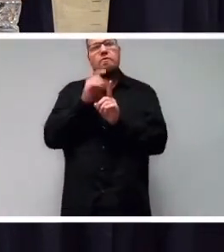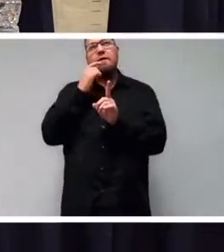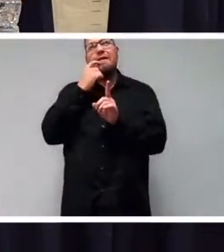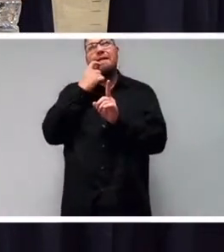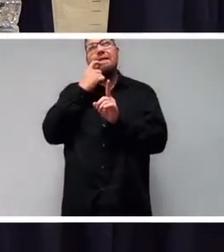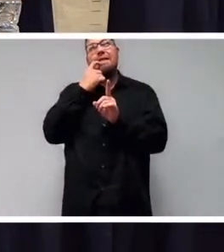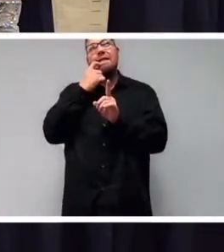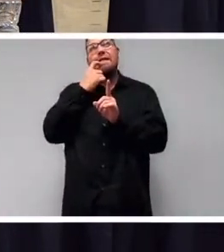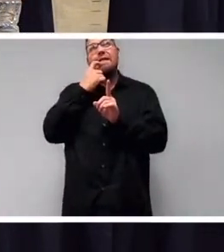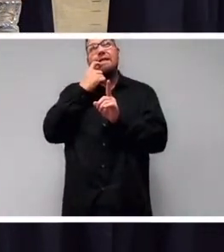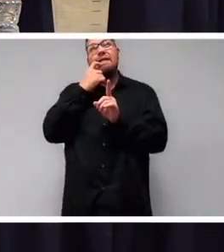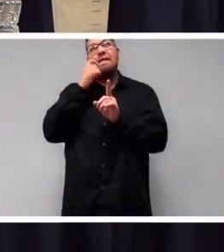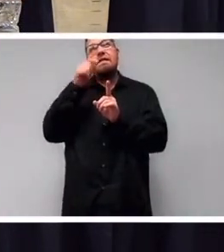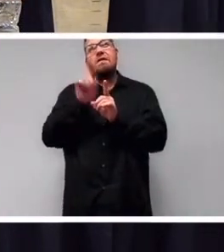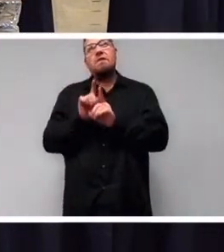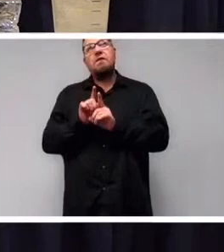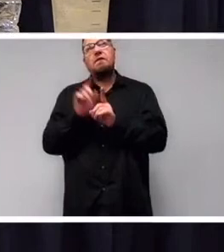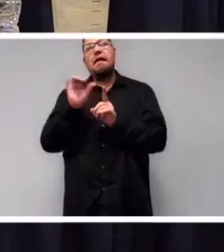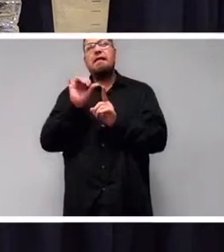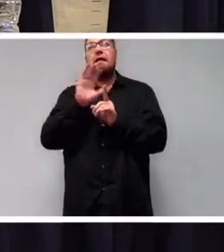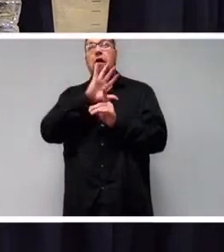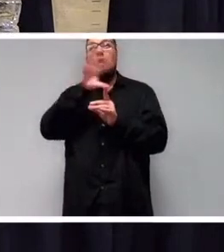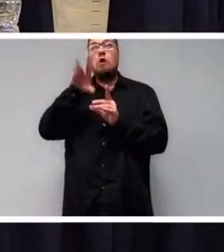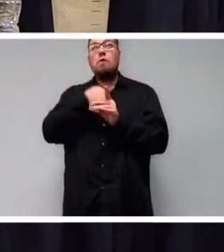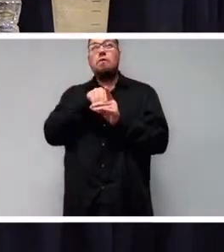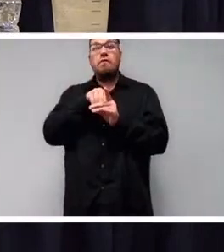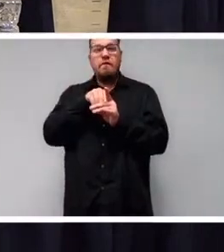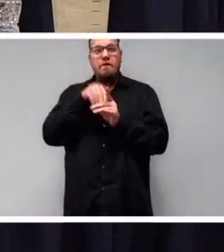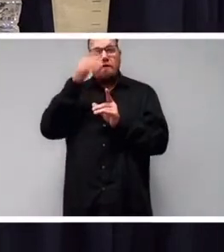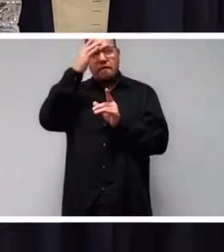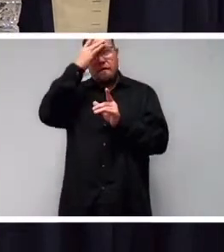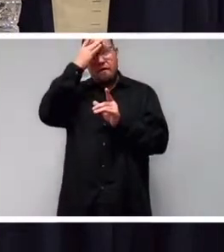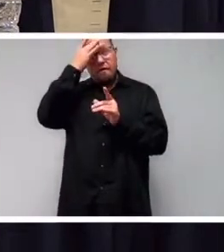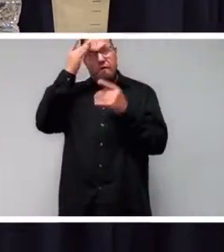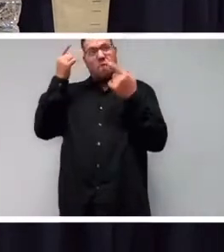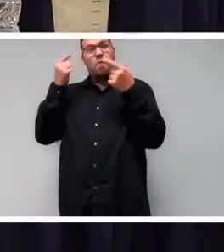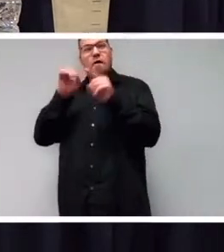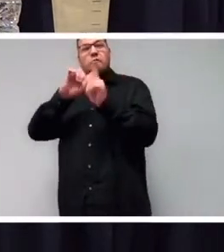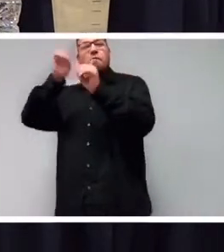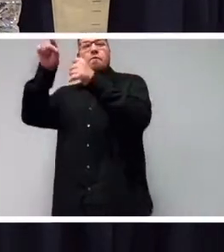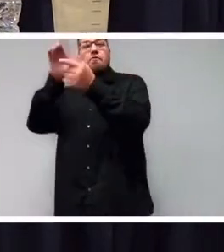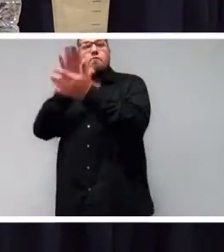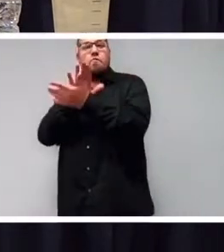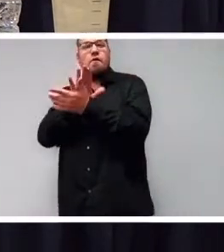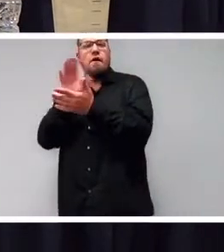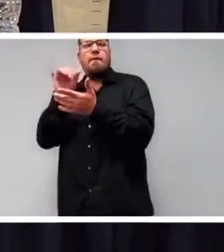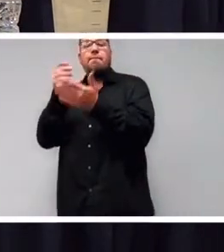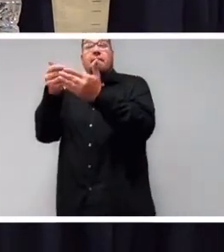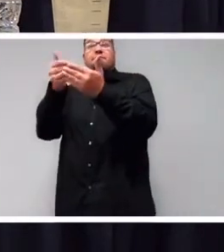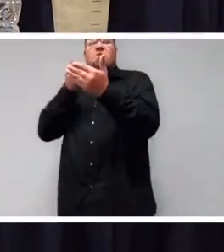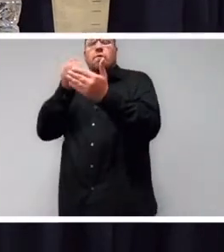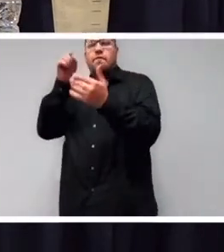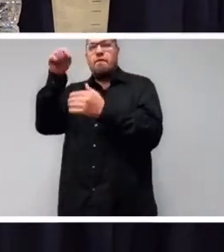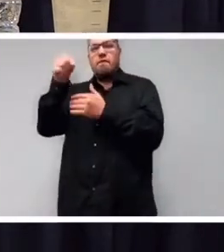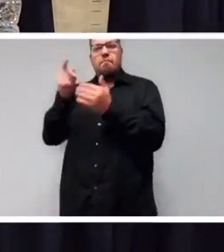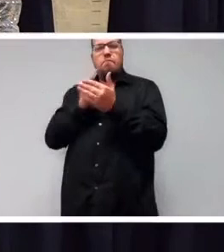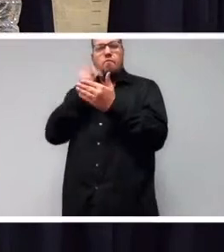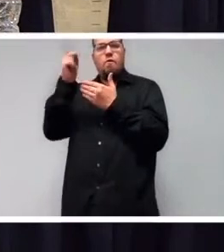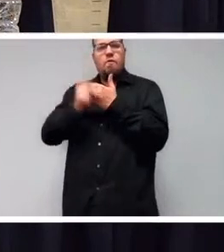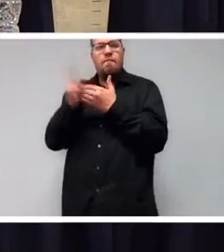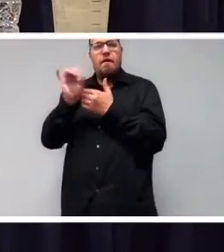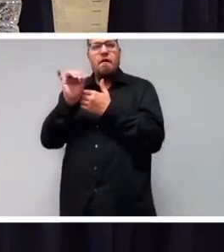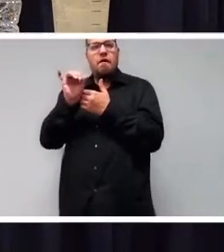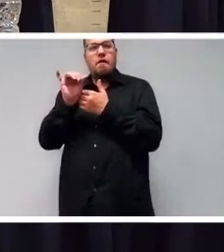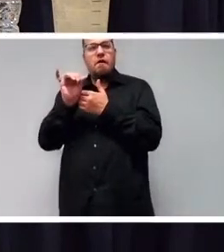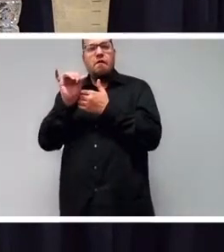is this also included as they're going through school? Mm-hmm. So prior to this program, do they get some of